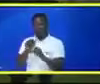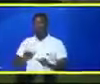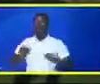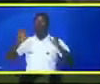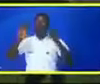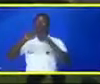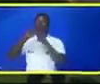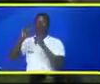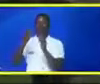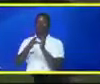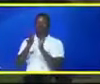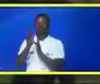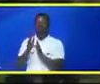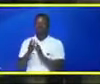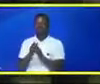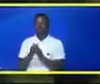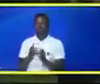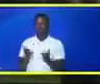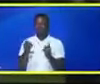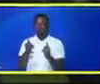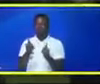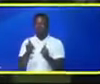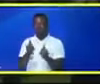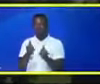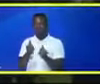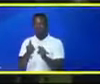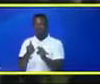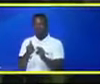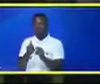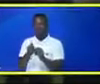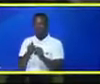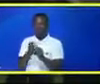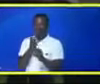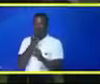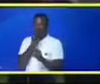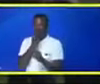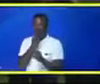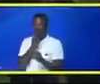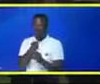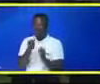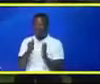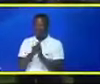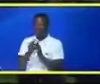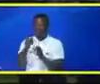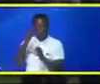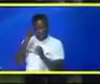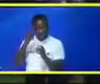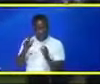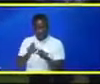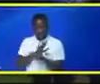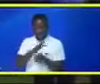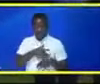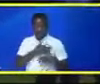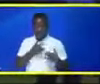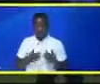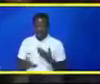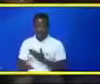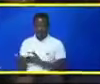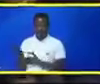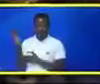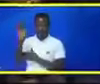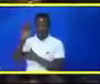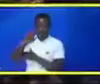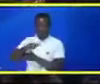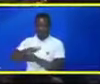I'm the apple of his eyes, the thought that fills his heart every morning, noon, and night.